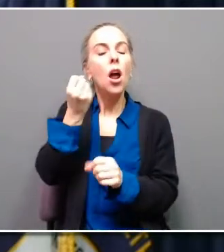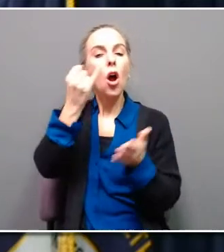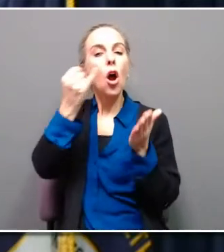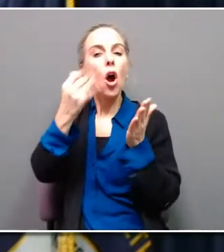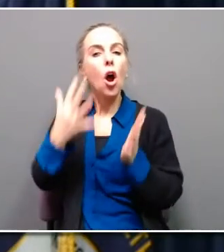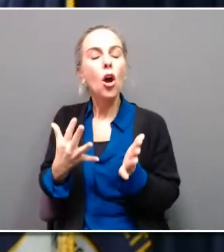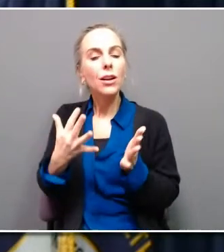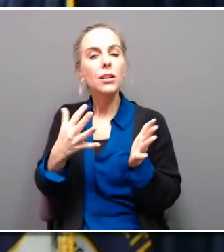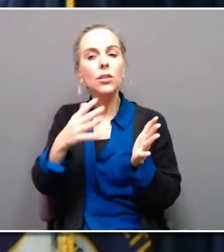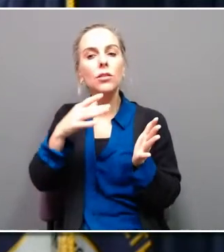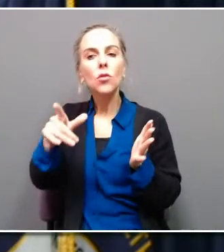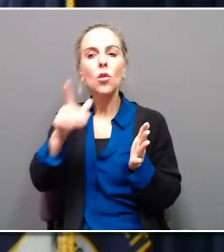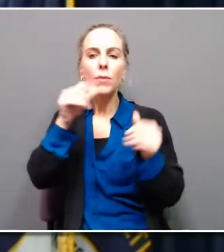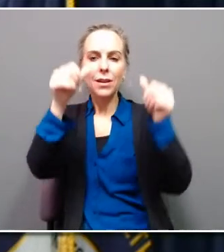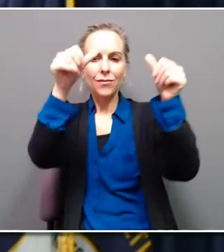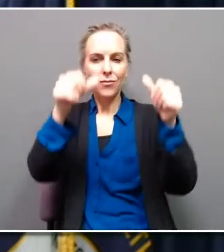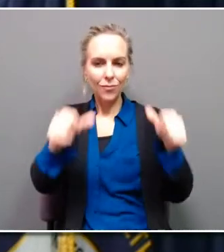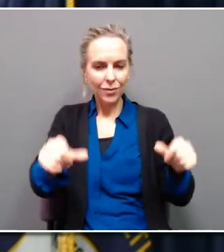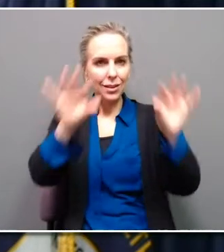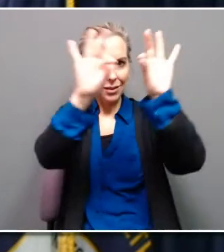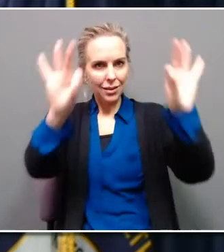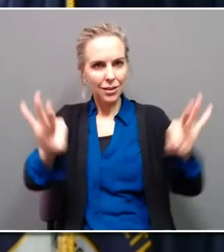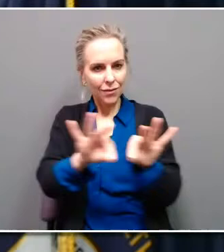and on display in the Capitol during this time.